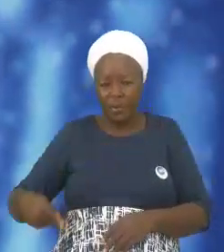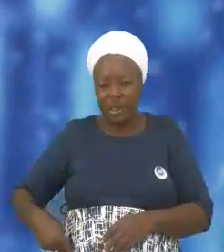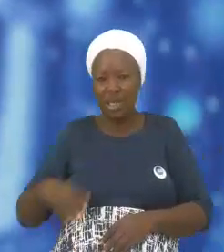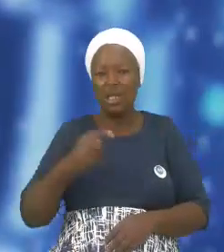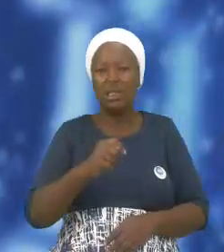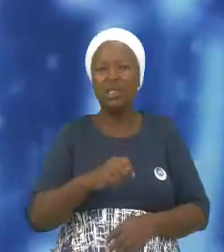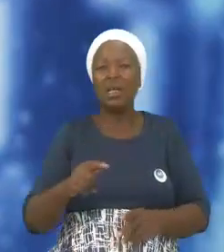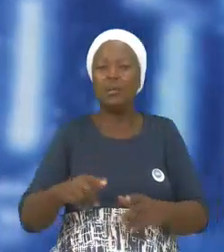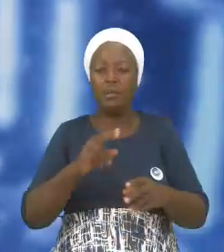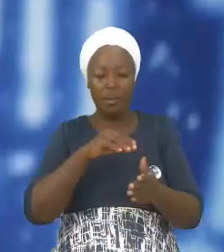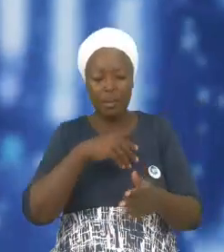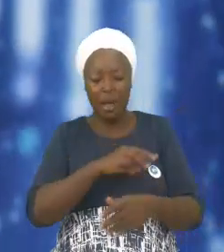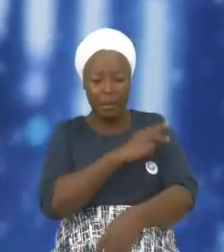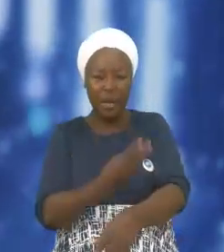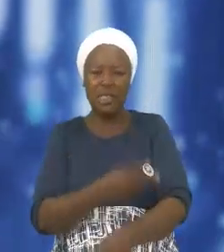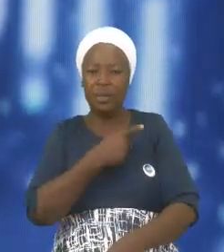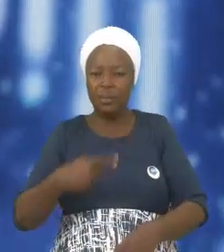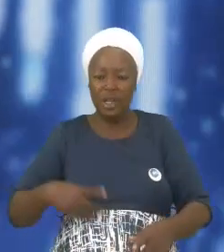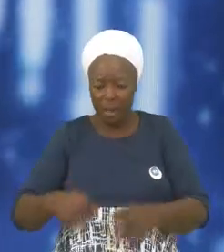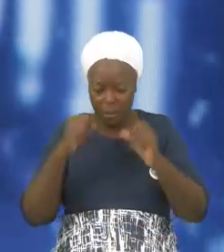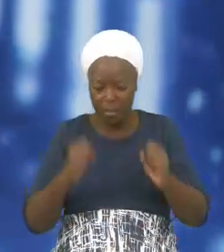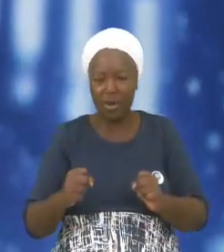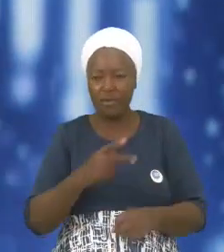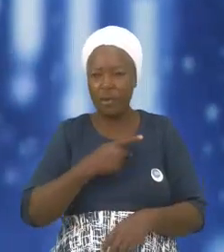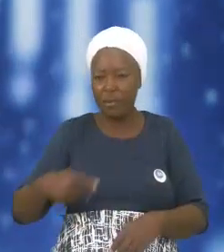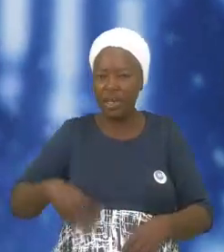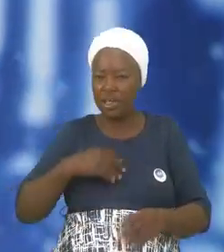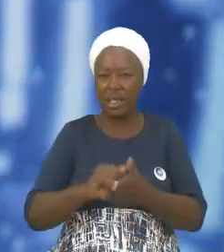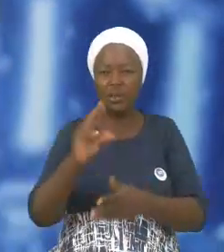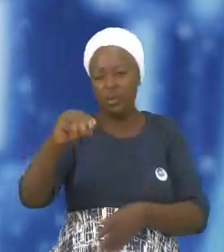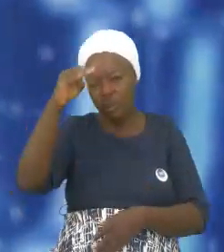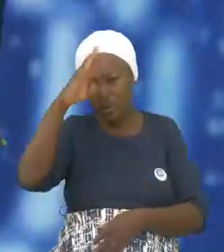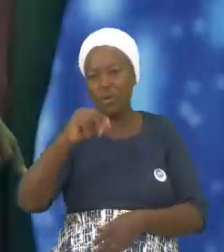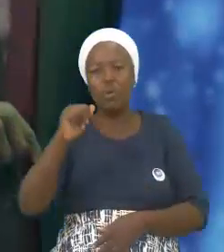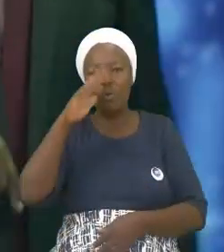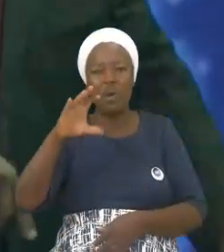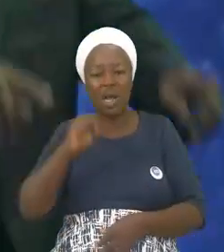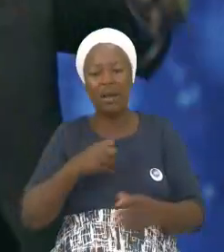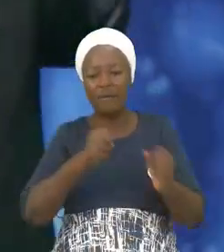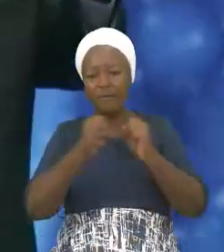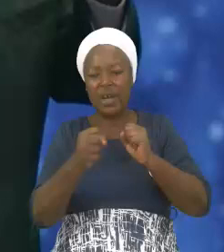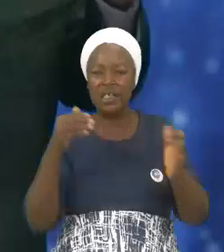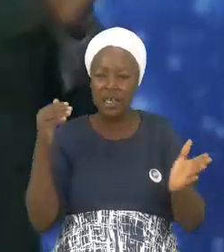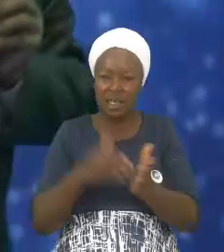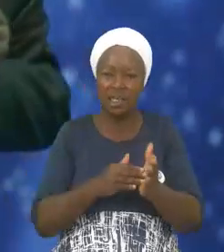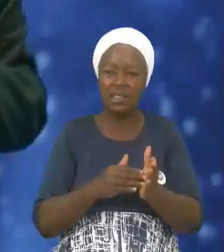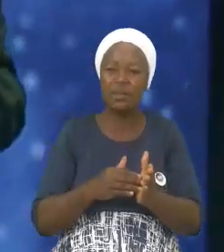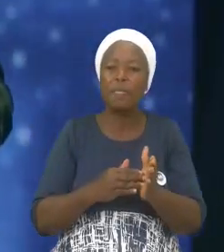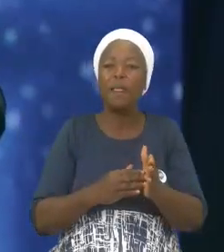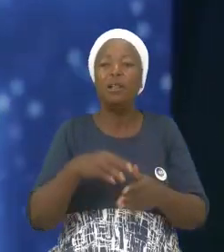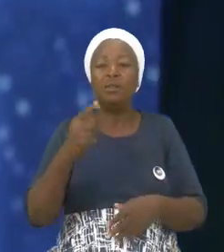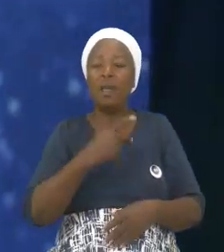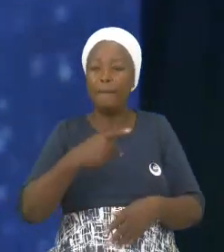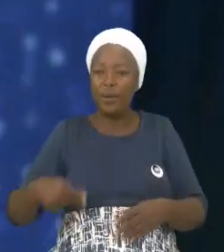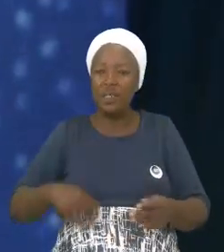powerful prince, and the one that no man, no woman can fight against. The prince that